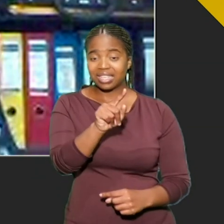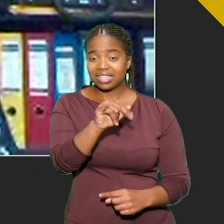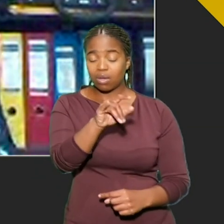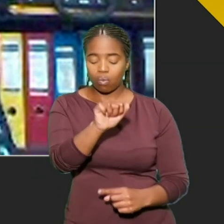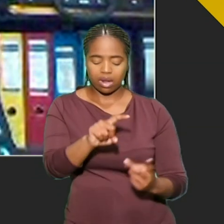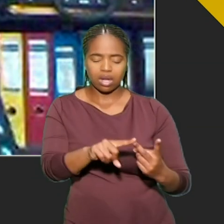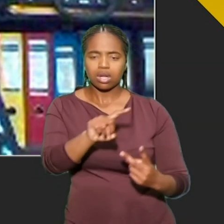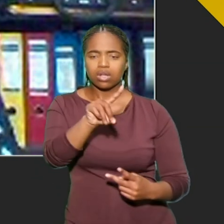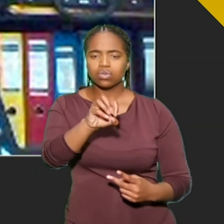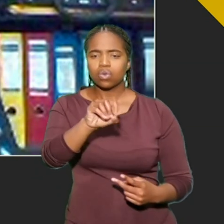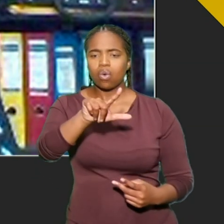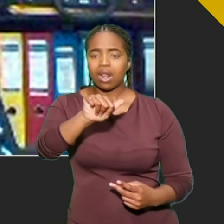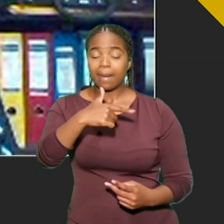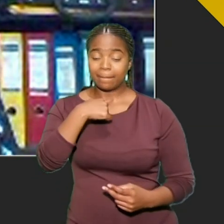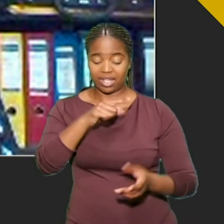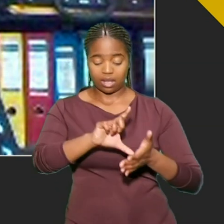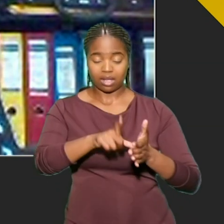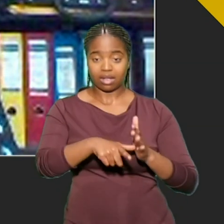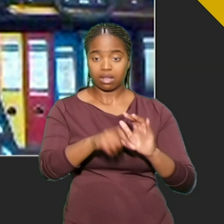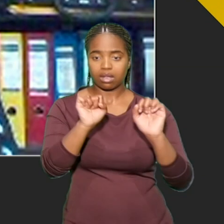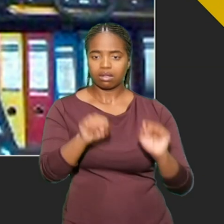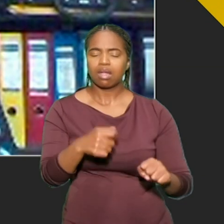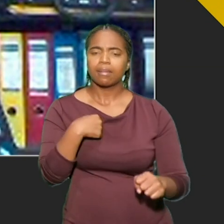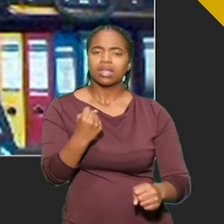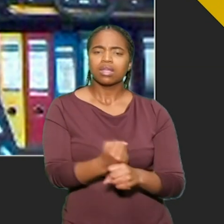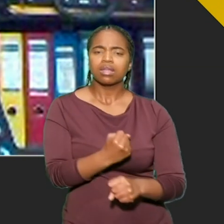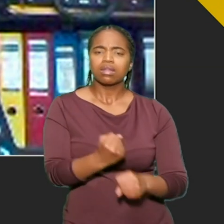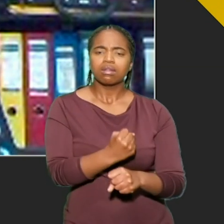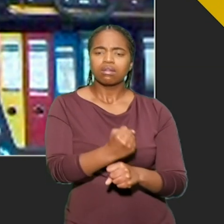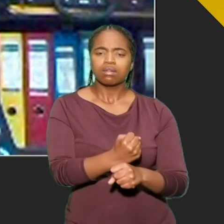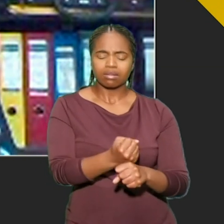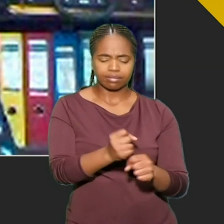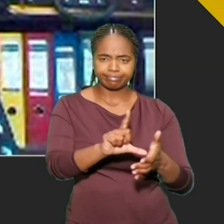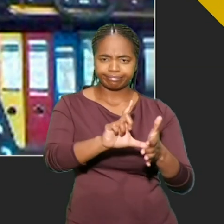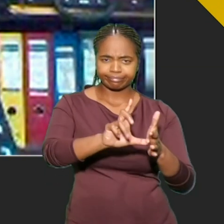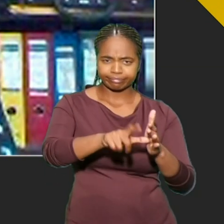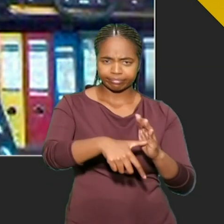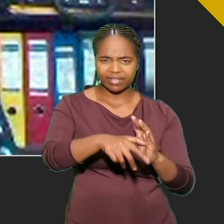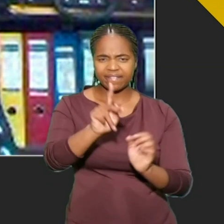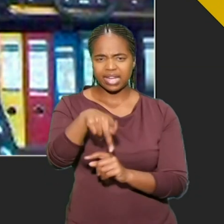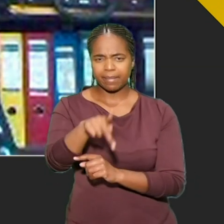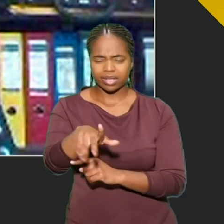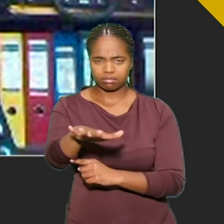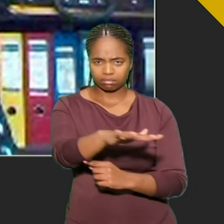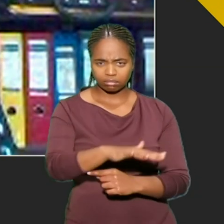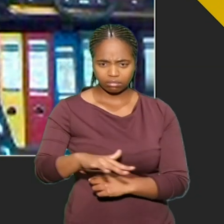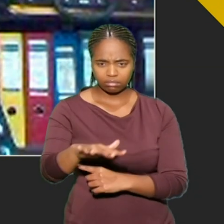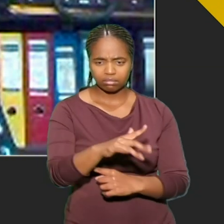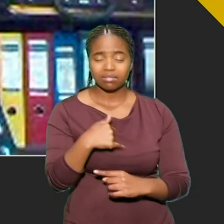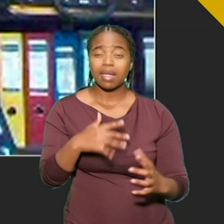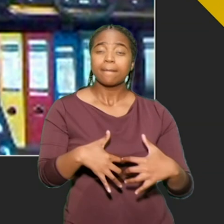Right now, as an architect, I'm working on an informal settlement called Kosovo in Philip Township. It also was